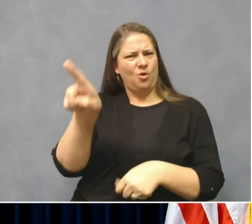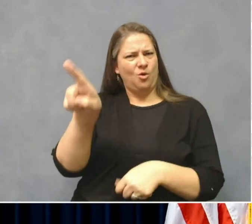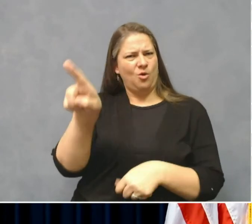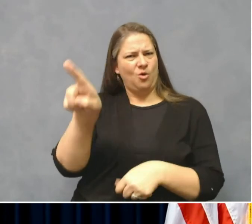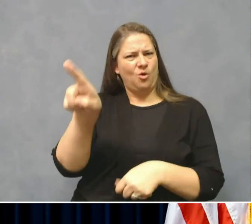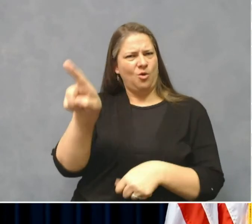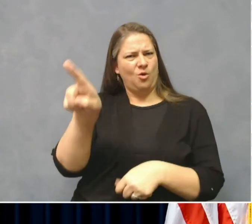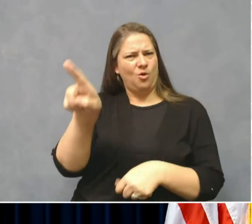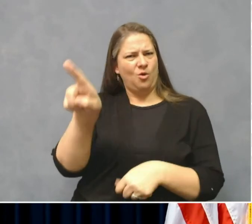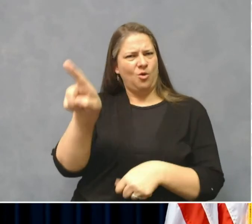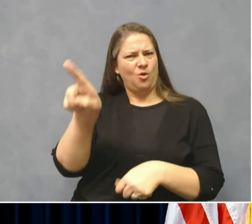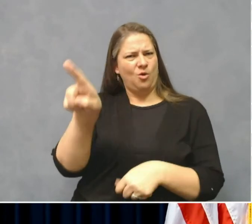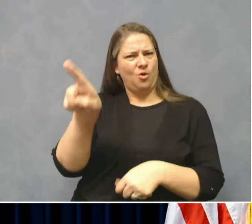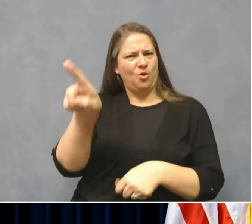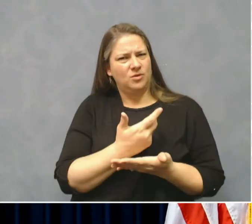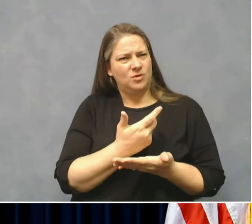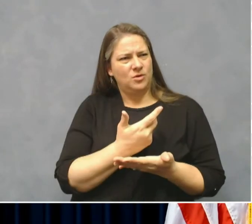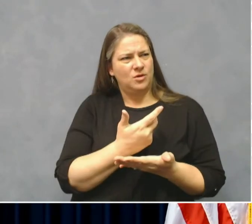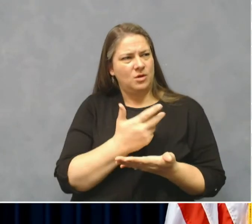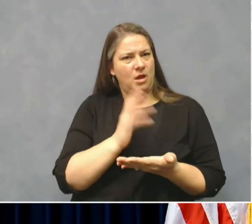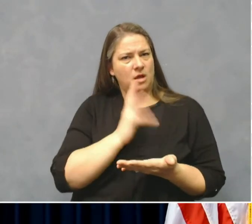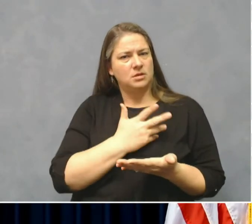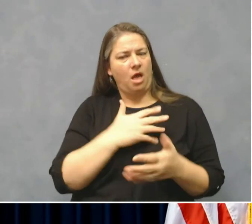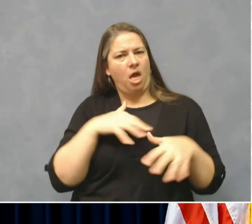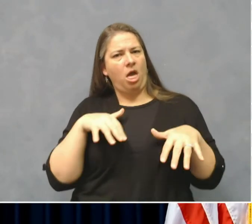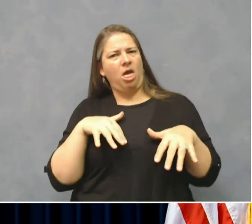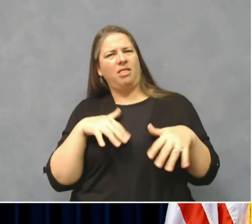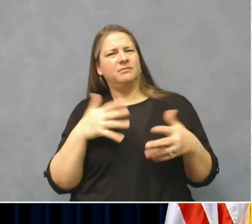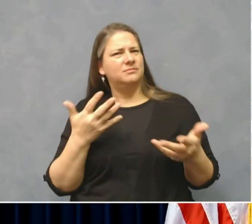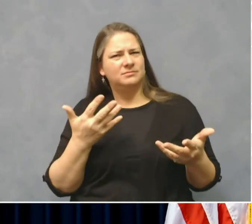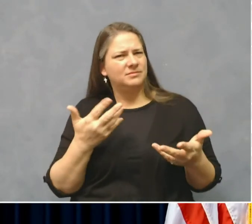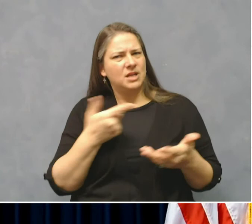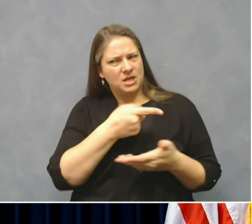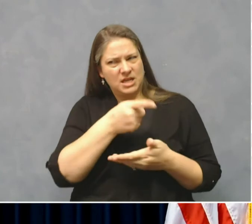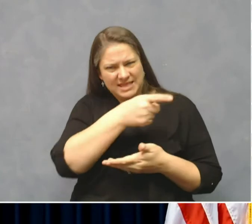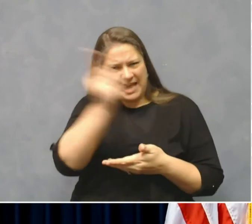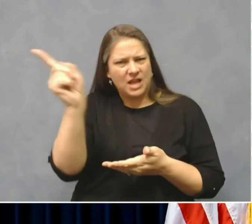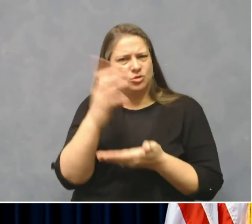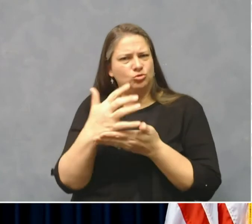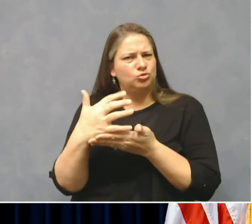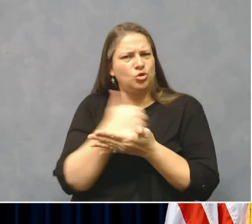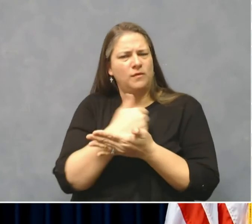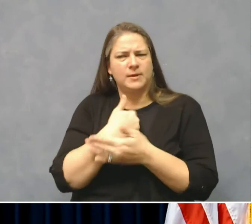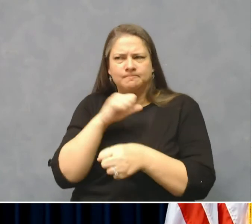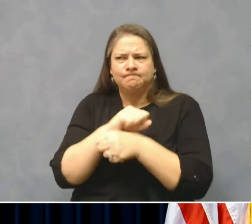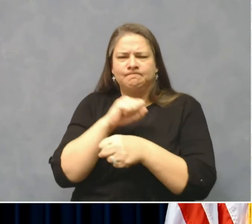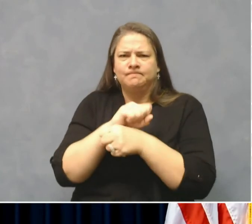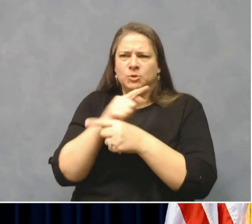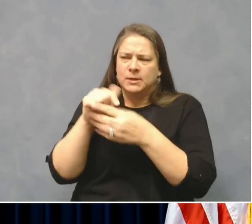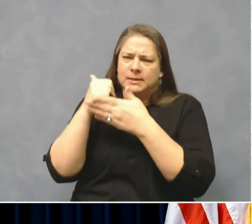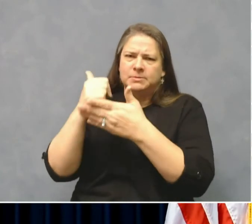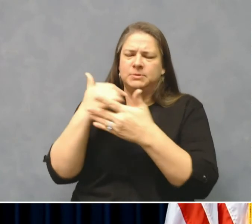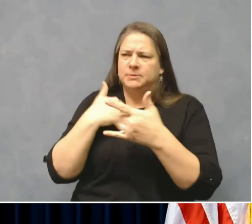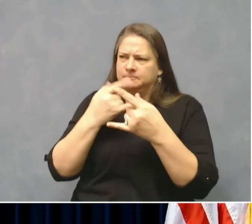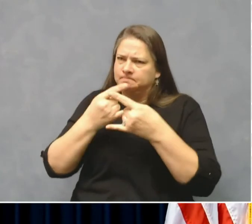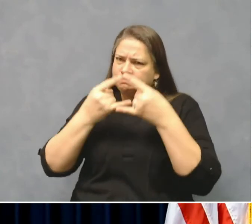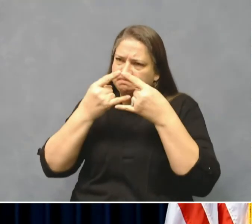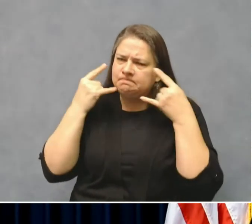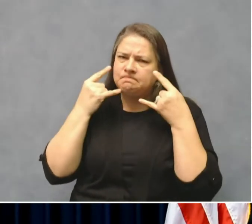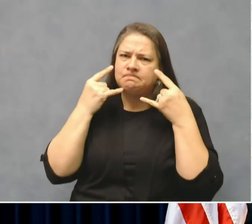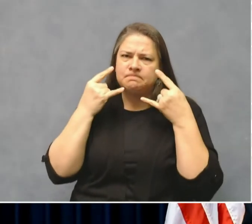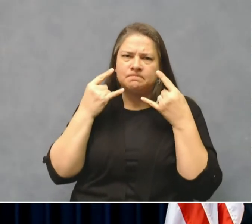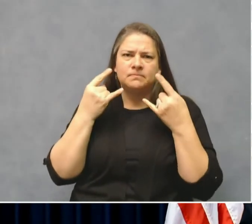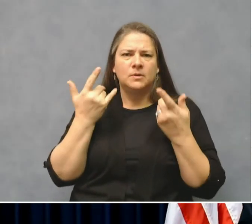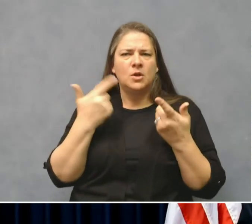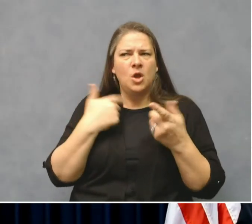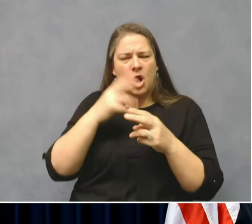Michael deserves, as do our other healthcare workers. So how about we do better in honor of him?